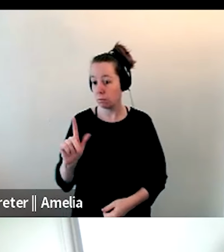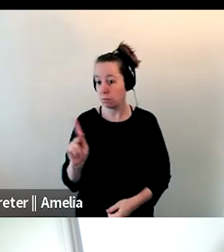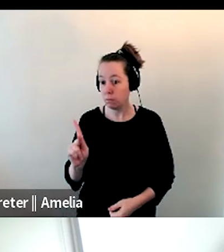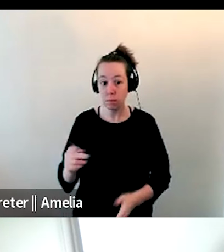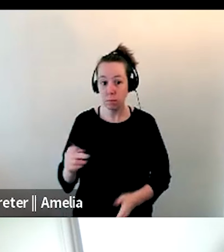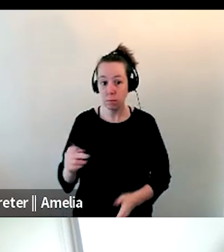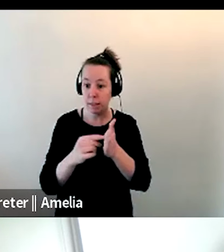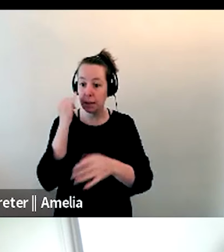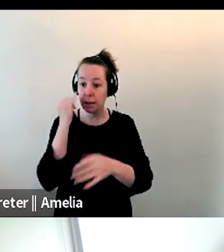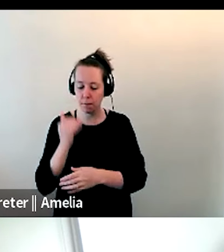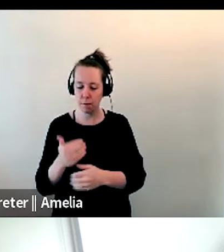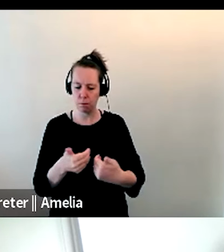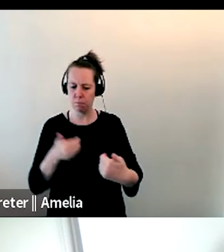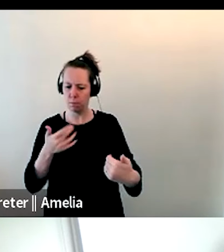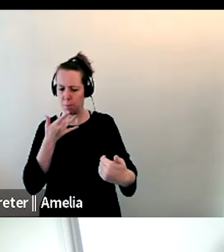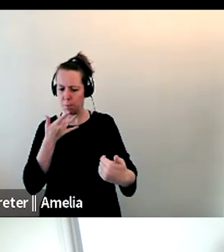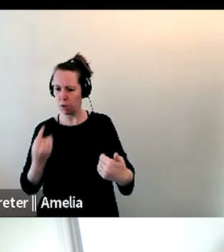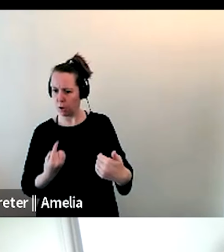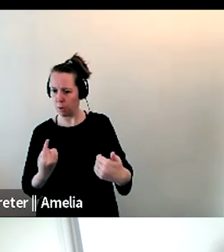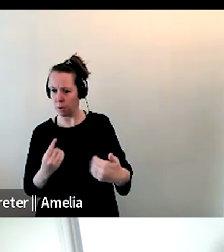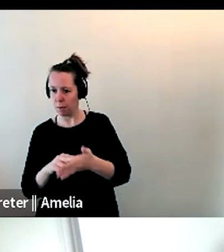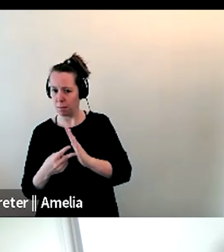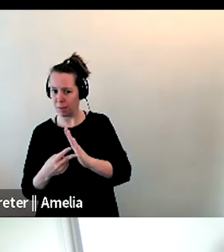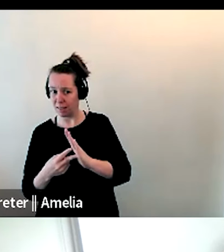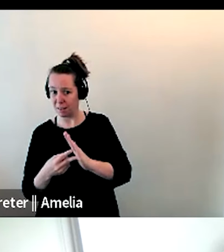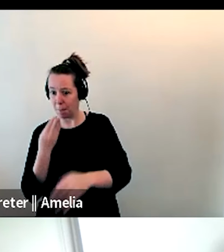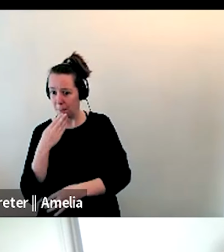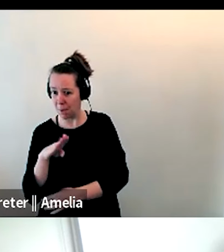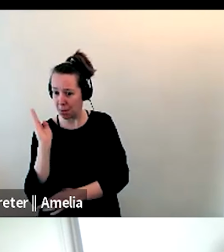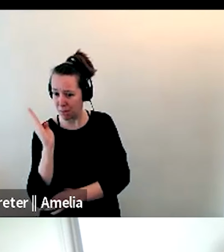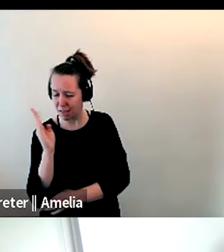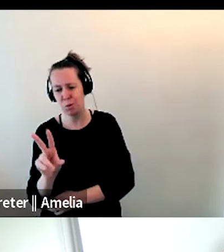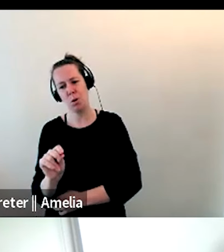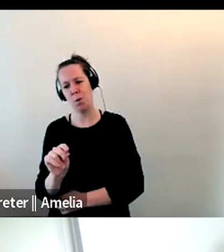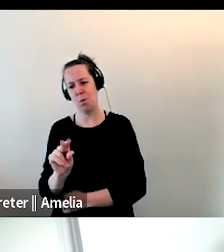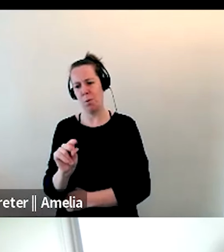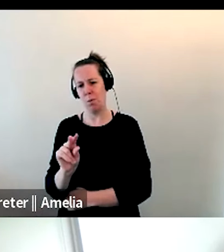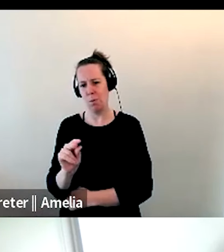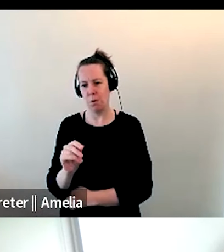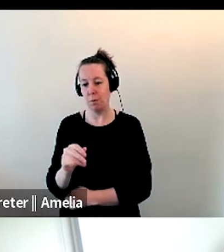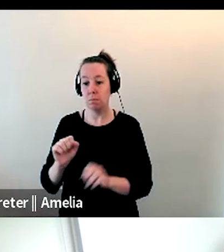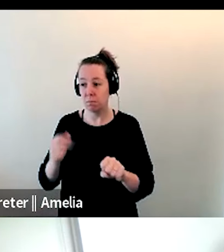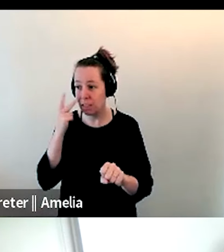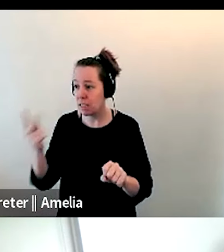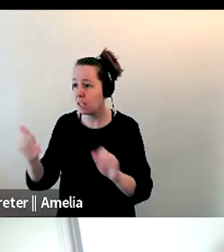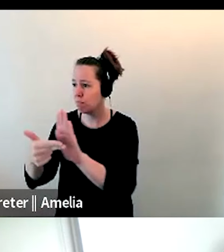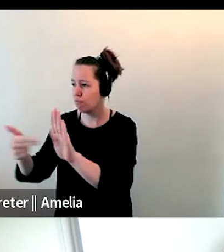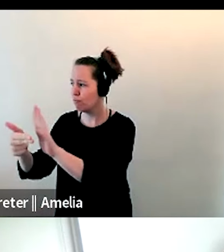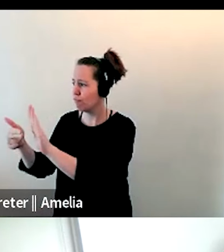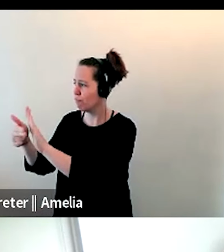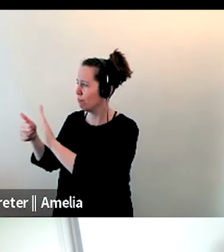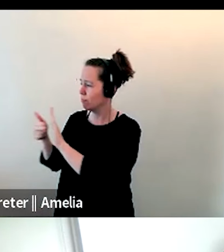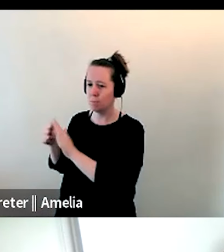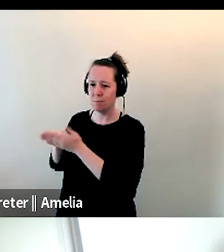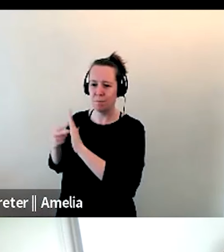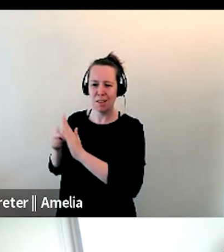just, yeah, so that's my error. Thank you for pointing that out, because I think it is how we pigeonhole people. So we're really hoping that all of